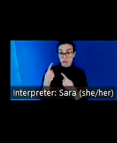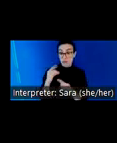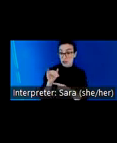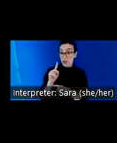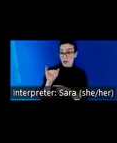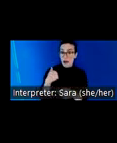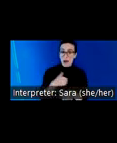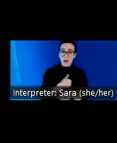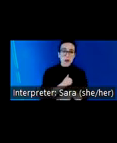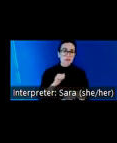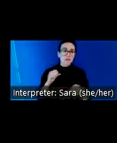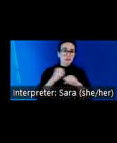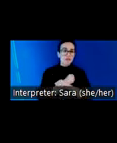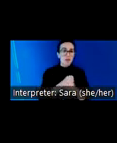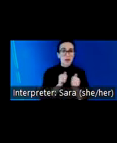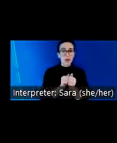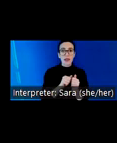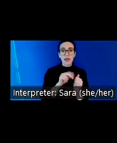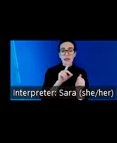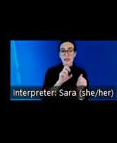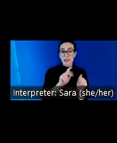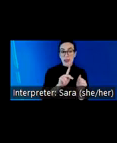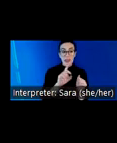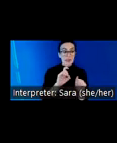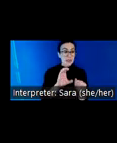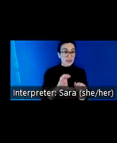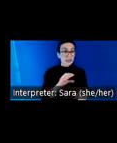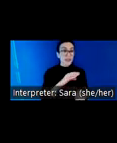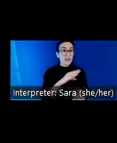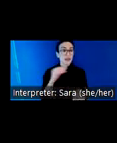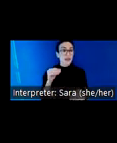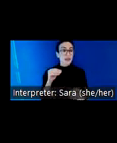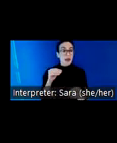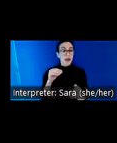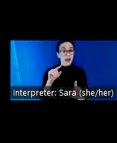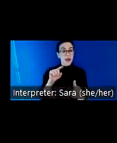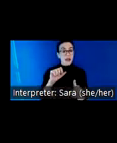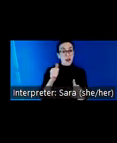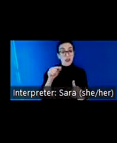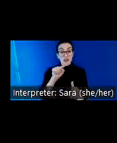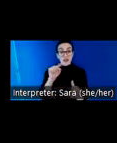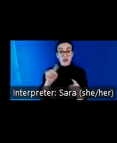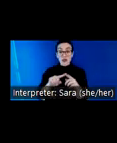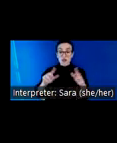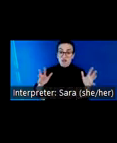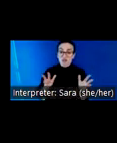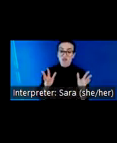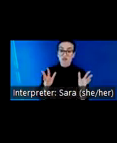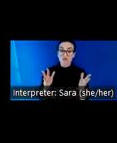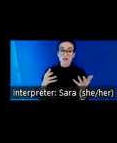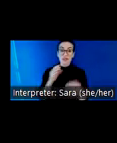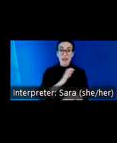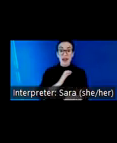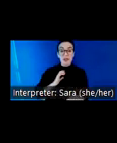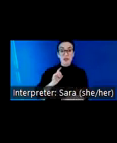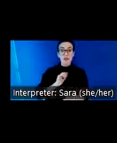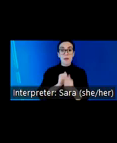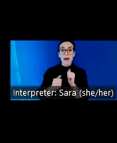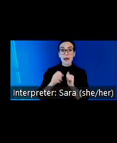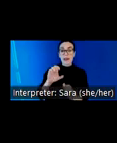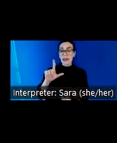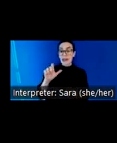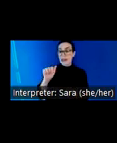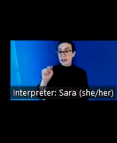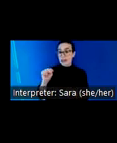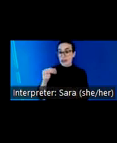DC Fiscal Policy Institute to successfully urge the council to pass the Clean Hands Certification Equity